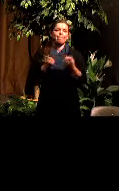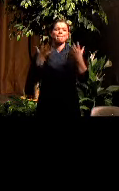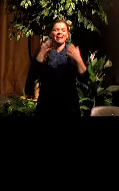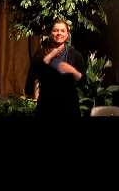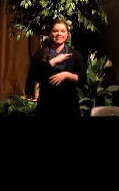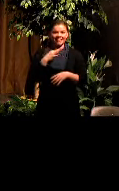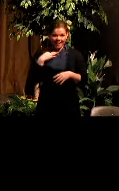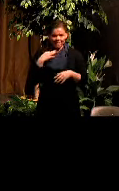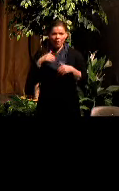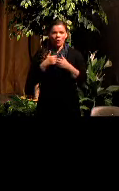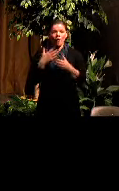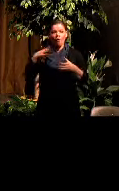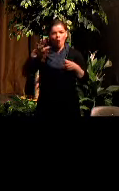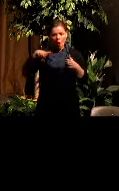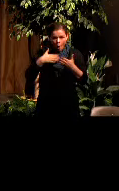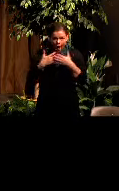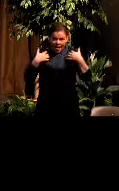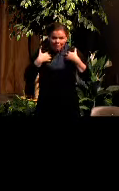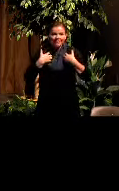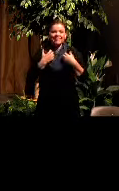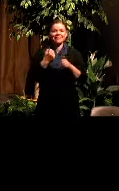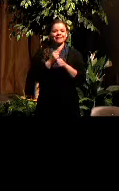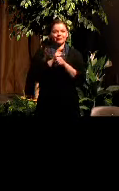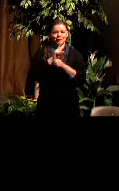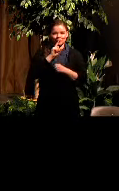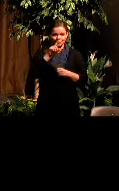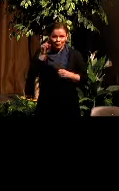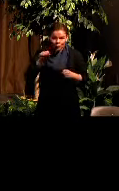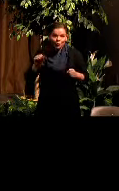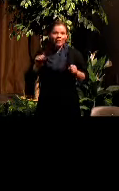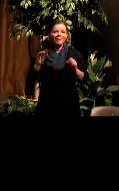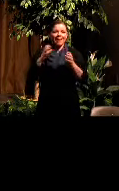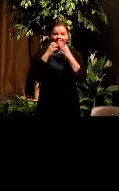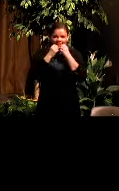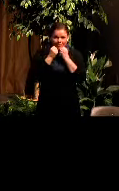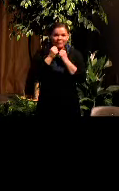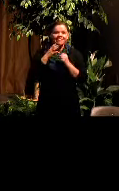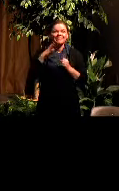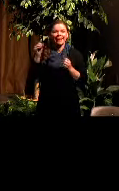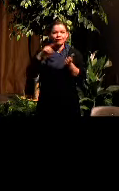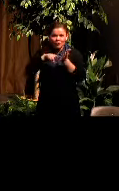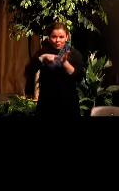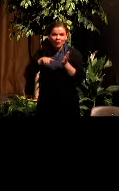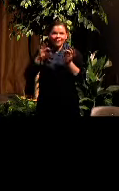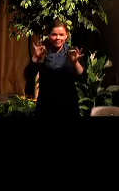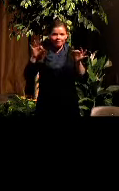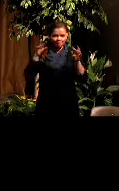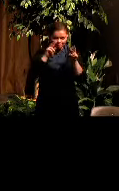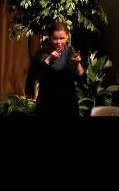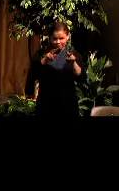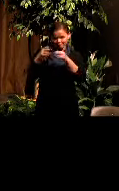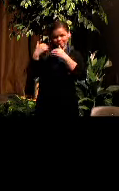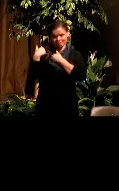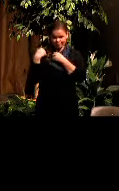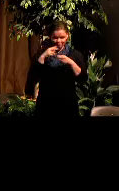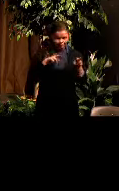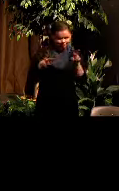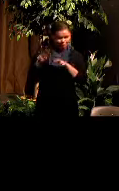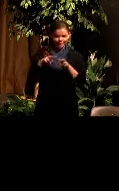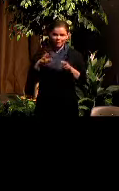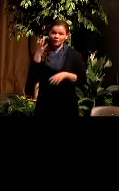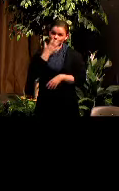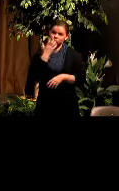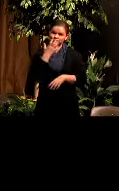of zoo, conservation, education, and research space. That's pretty incredible. After serving in the military,